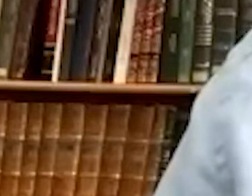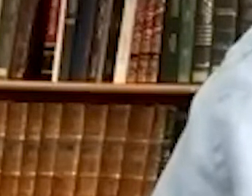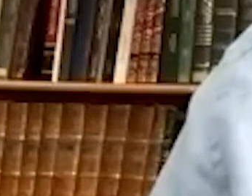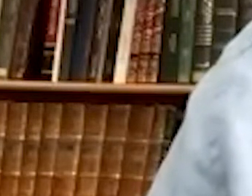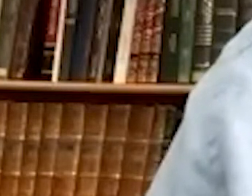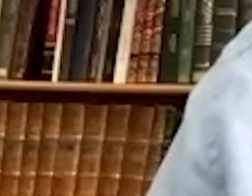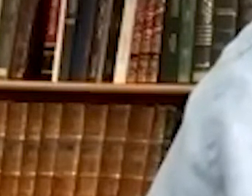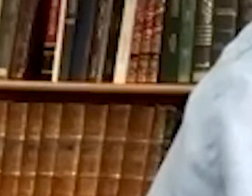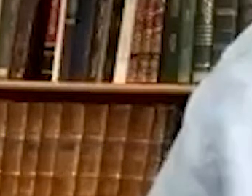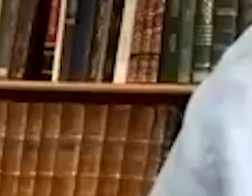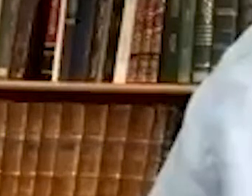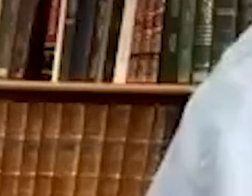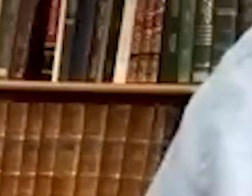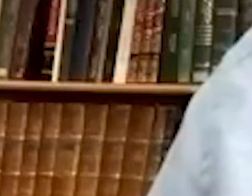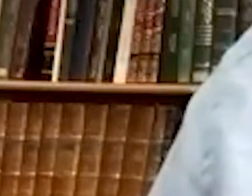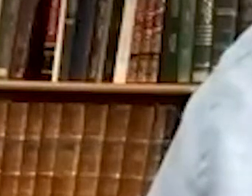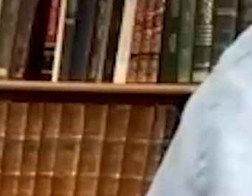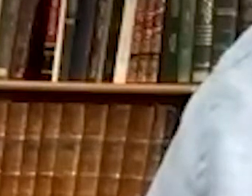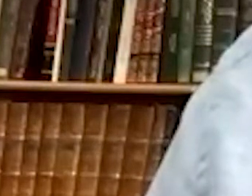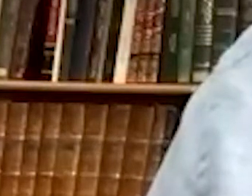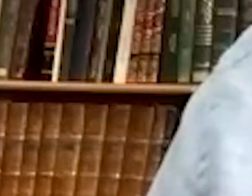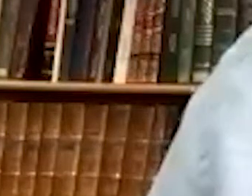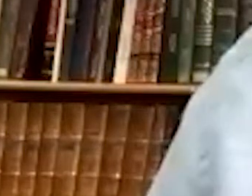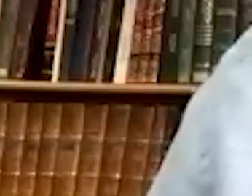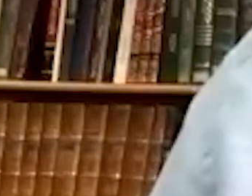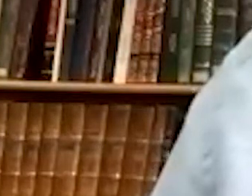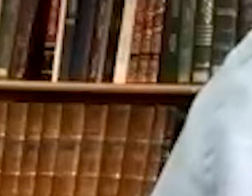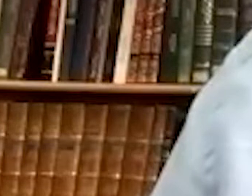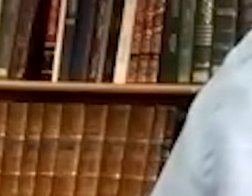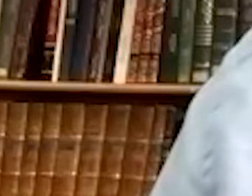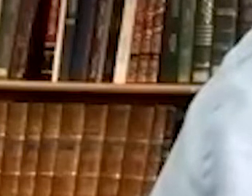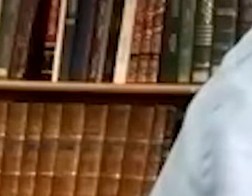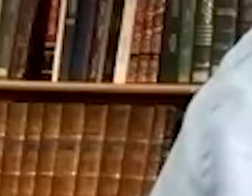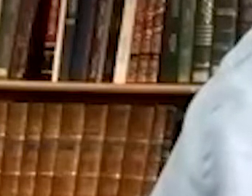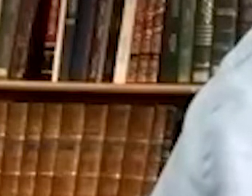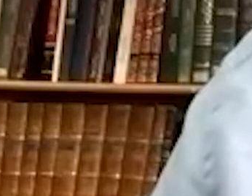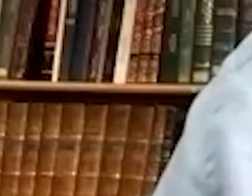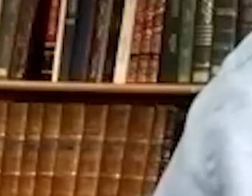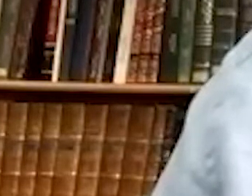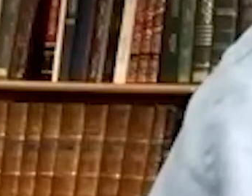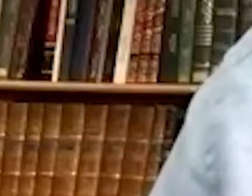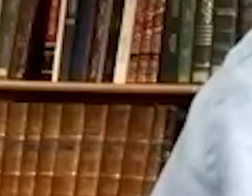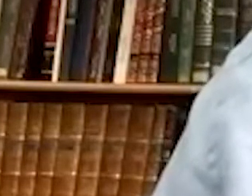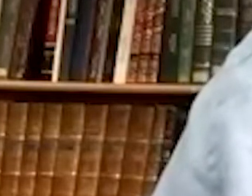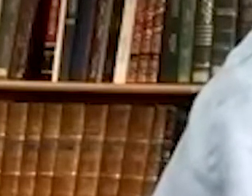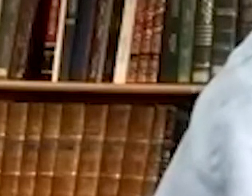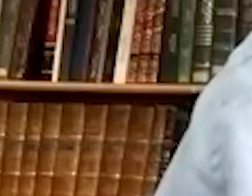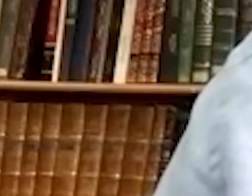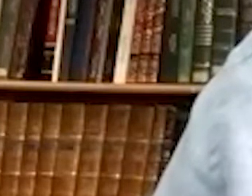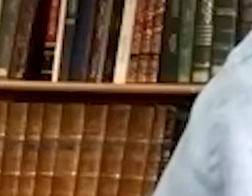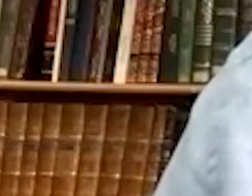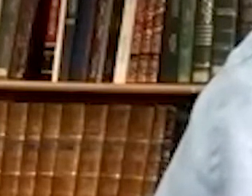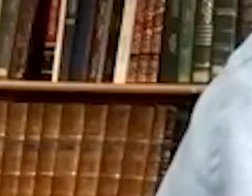justice, and then give us the ability to spread them all over our nation and the whole world, so people can